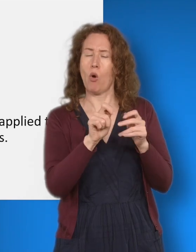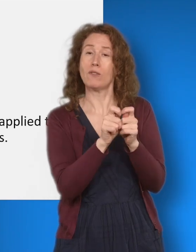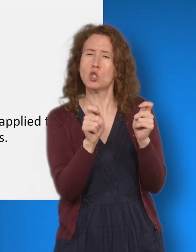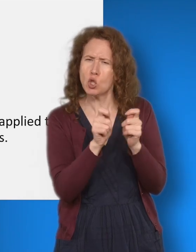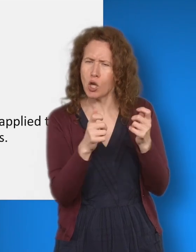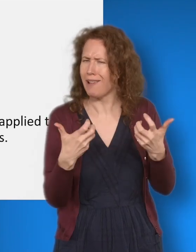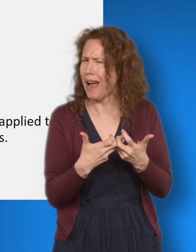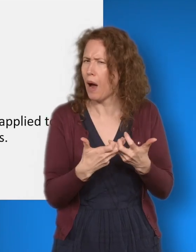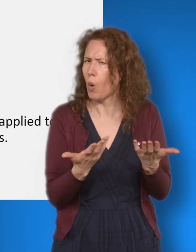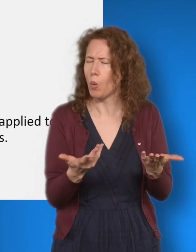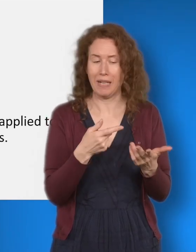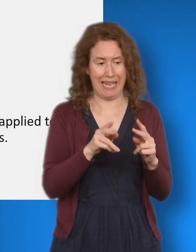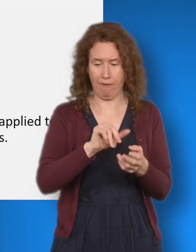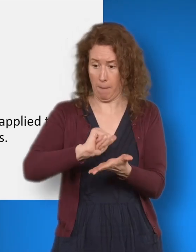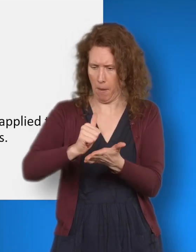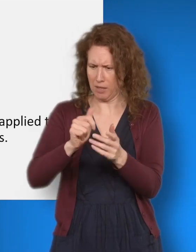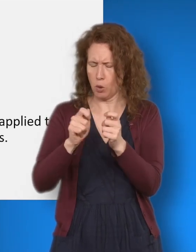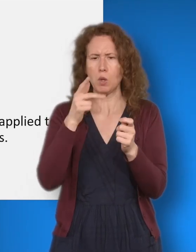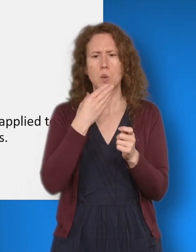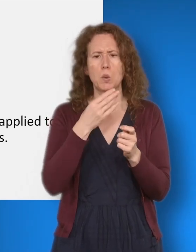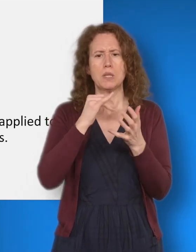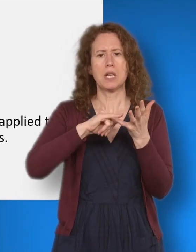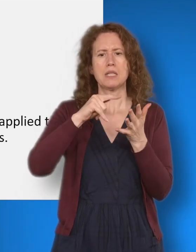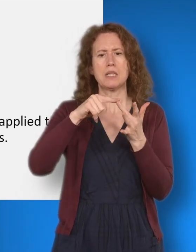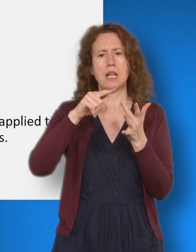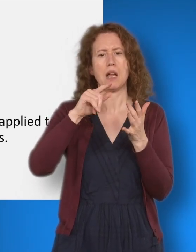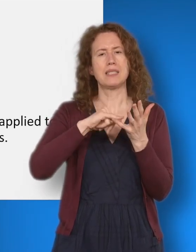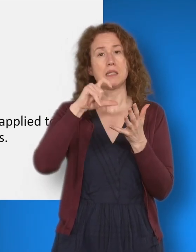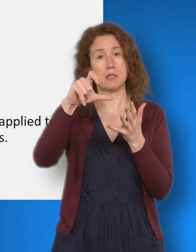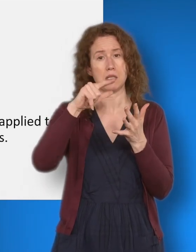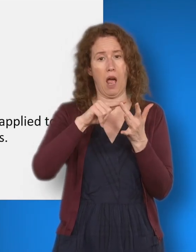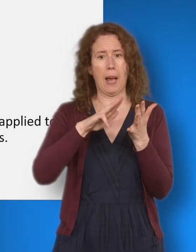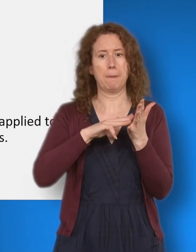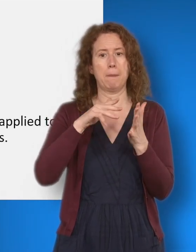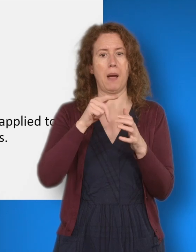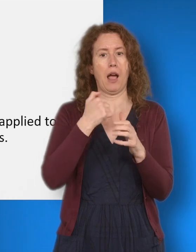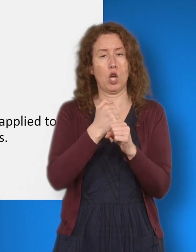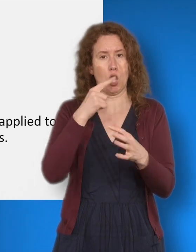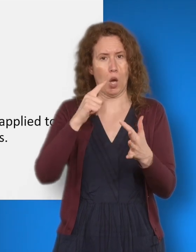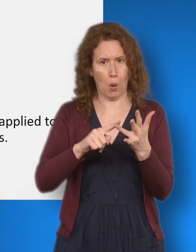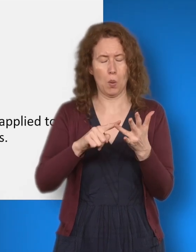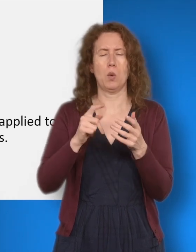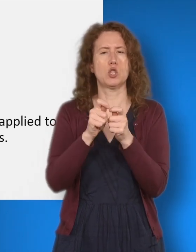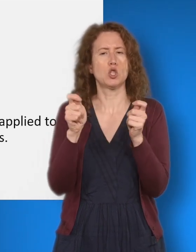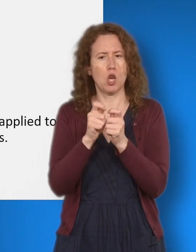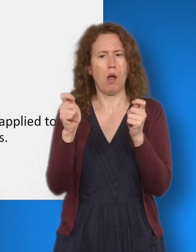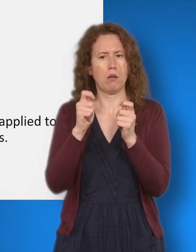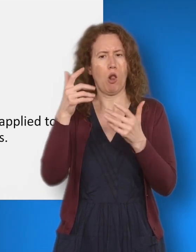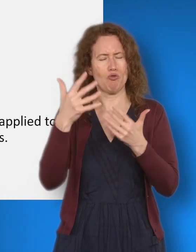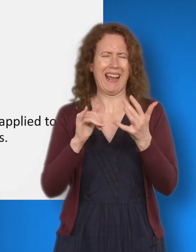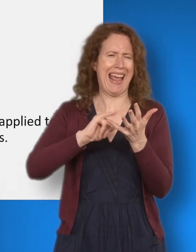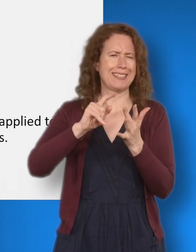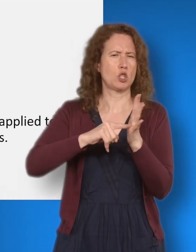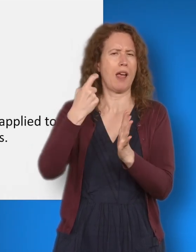journal in the study is the Scimago journal rank indicator. So it's a measure of journal prestige